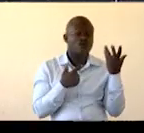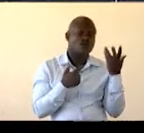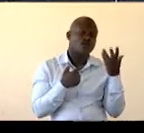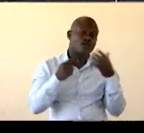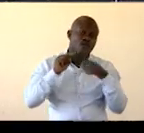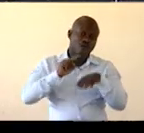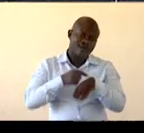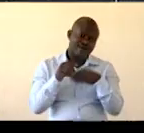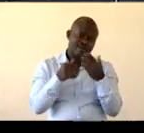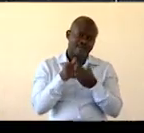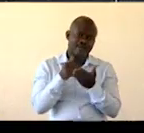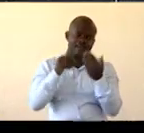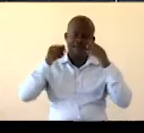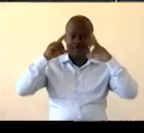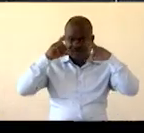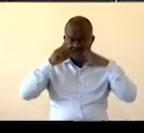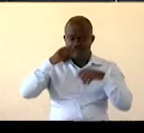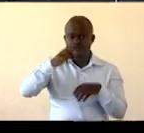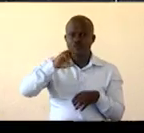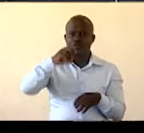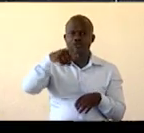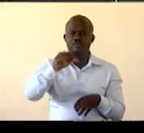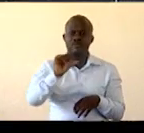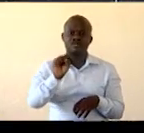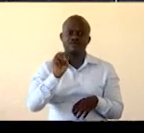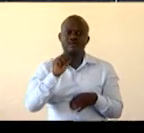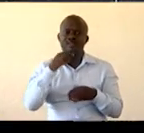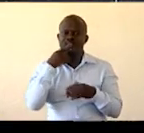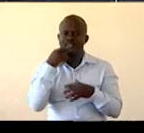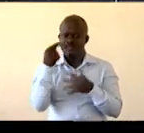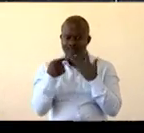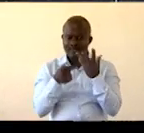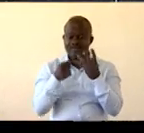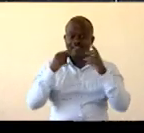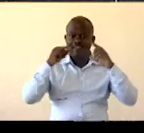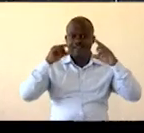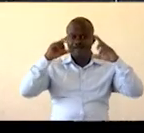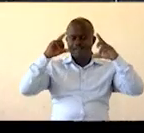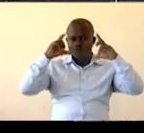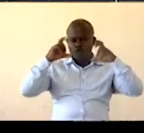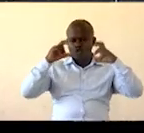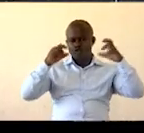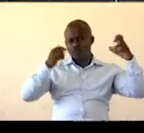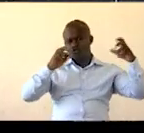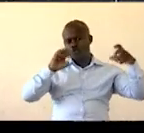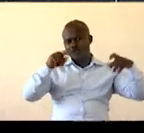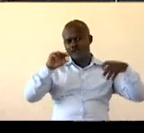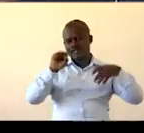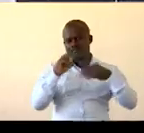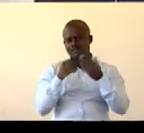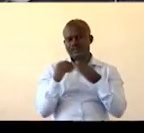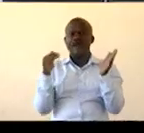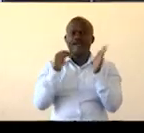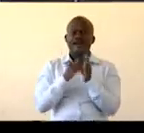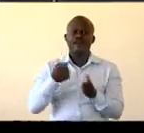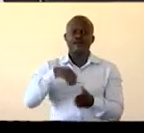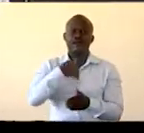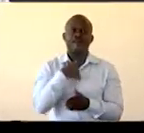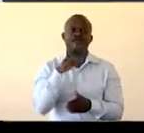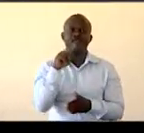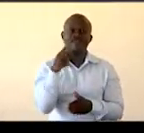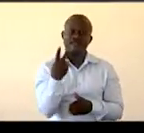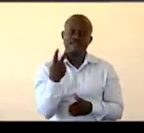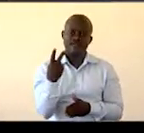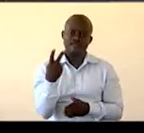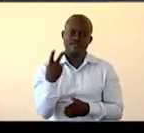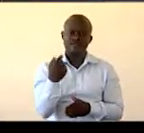of tropism is phototropism. We also have the second one, which